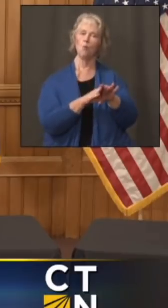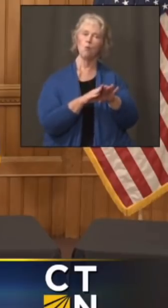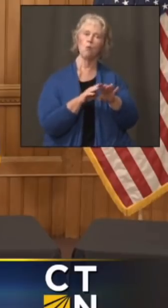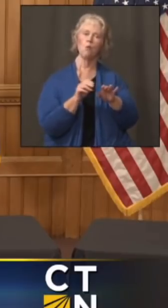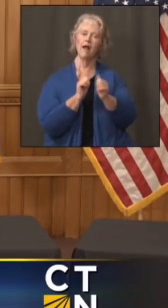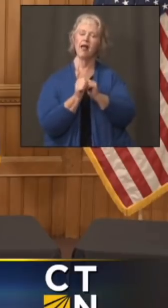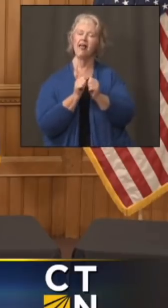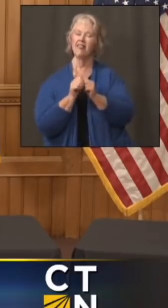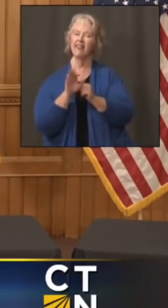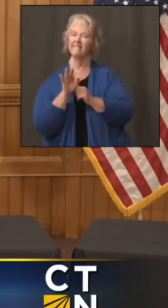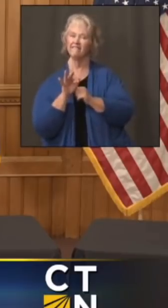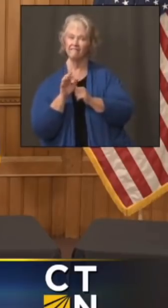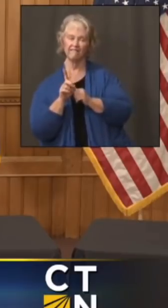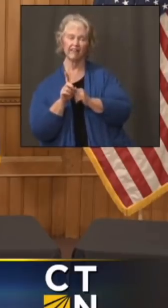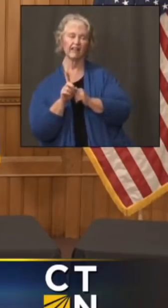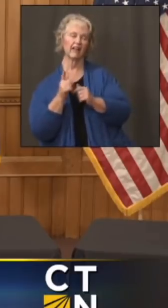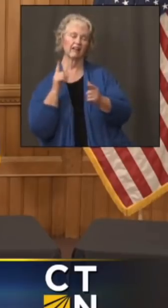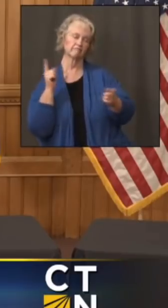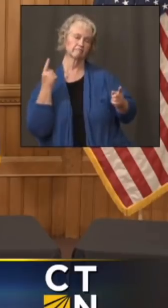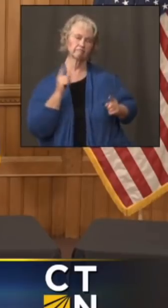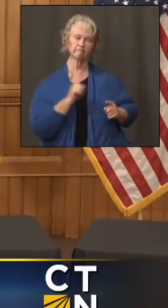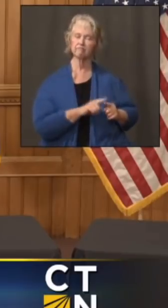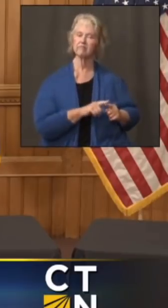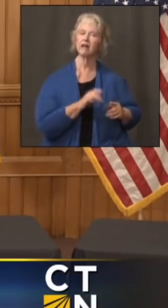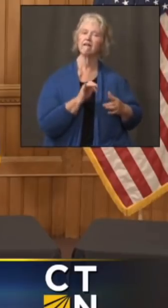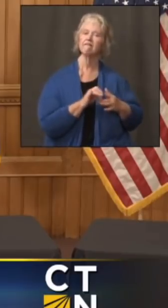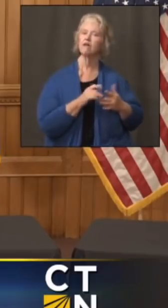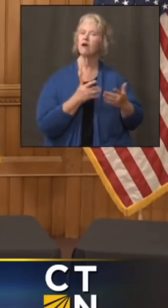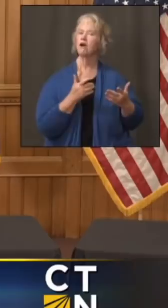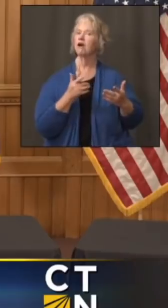a rollback in access to the school buildings. What are you